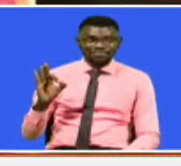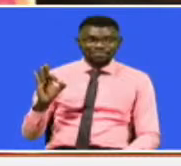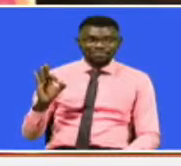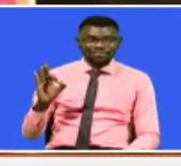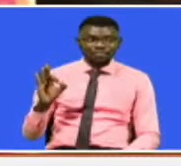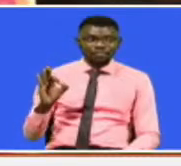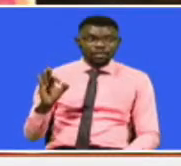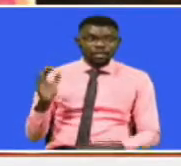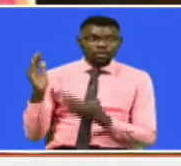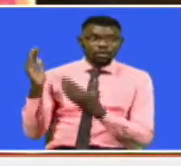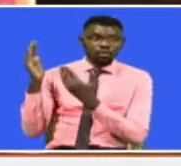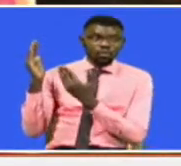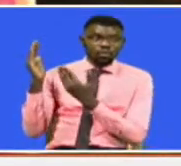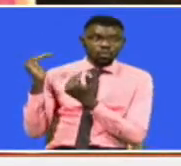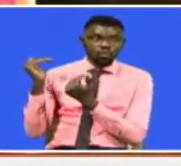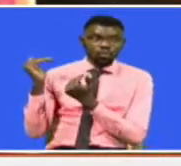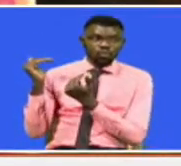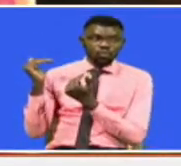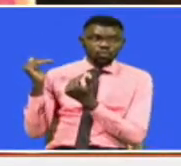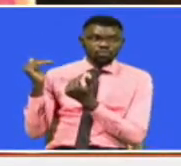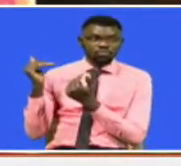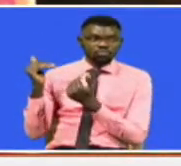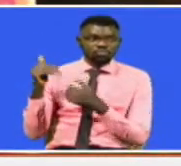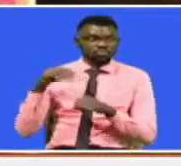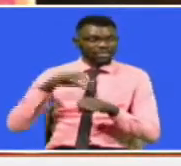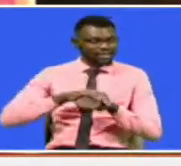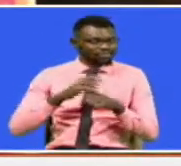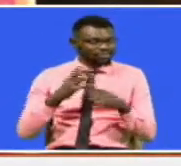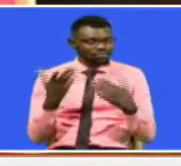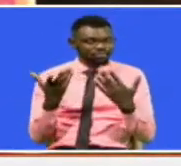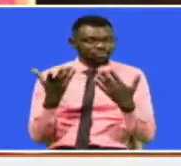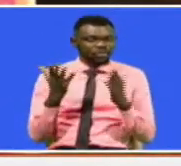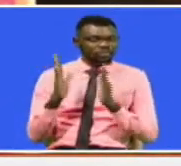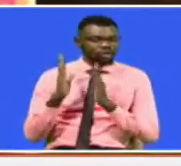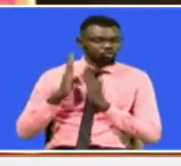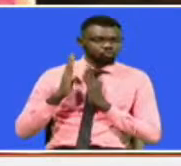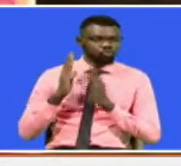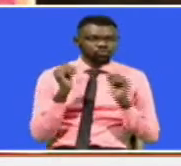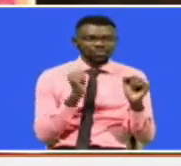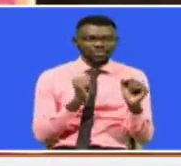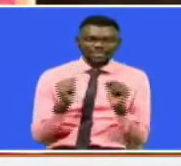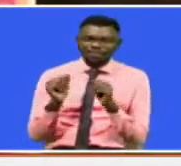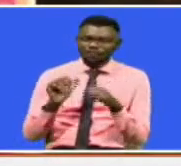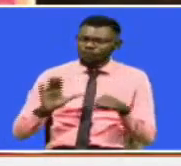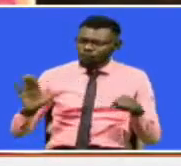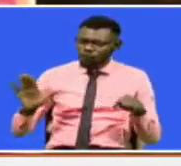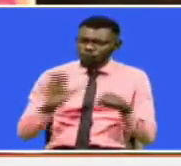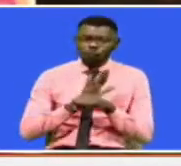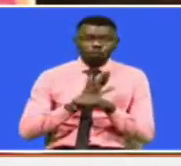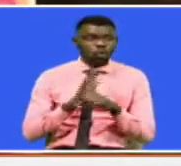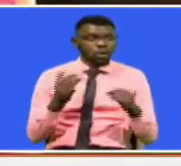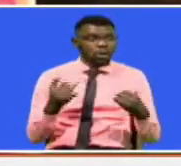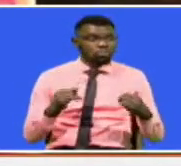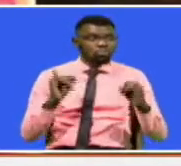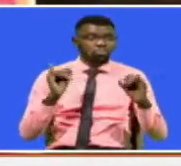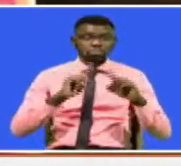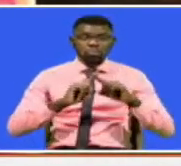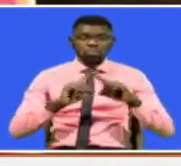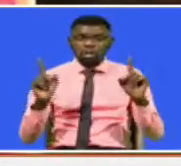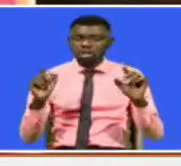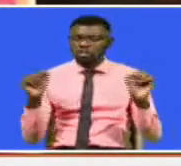get the Amaya soft security strategy fully embedded, but in the end, we were